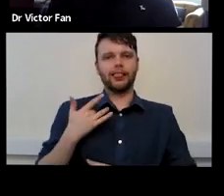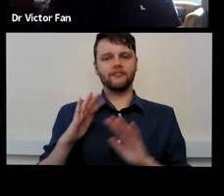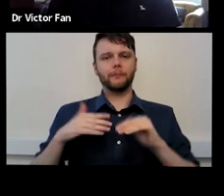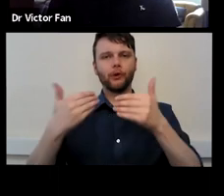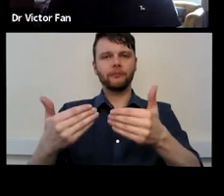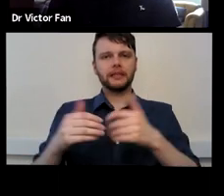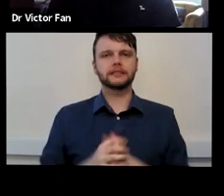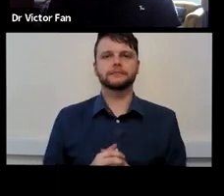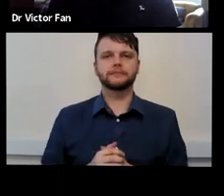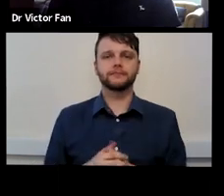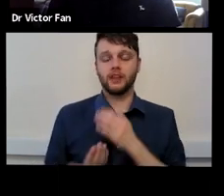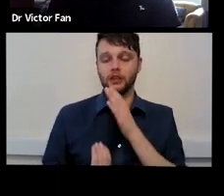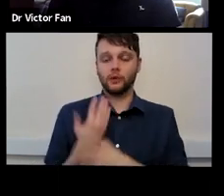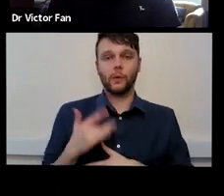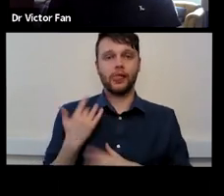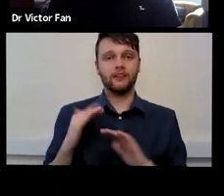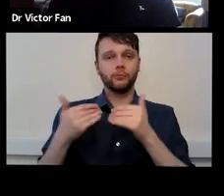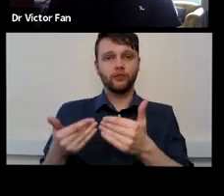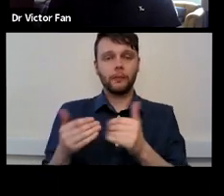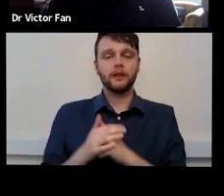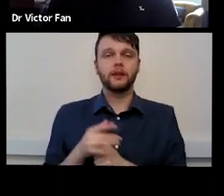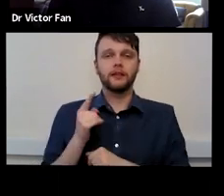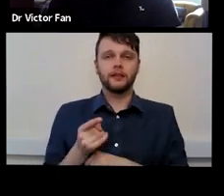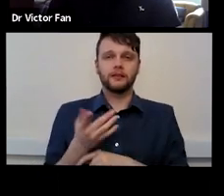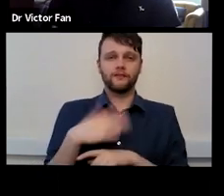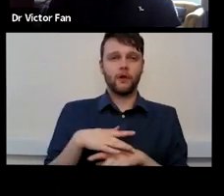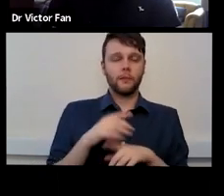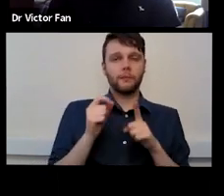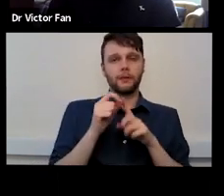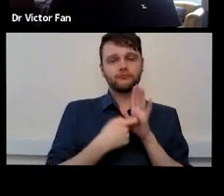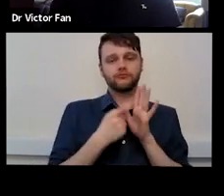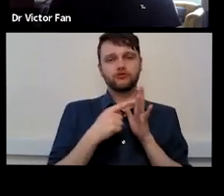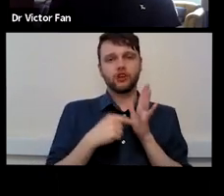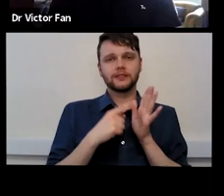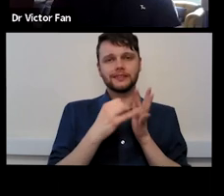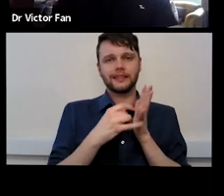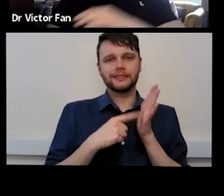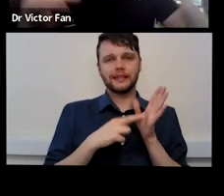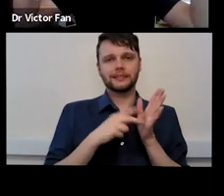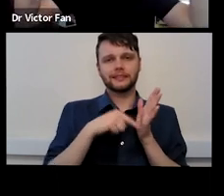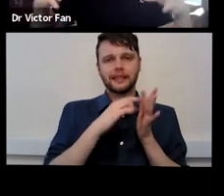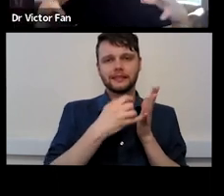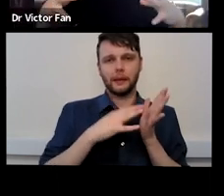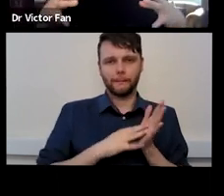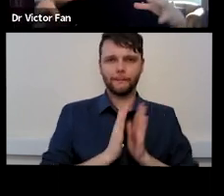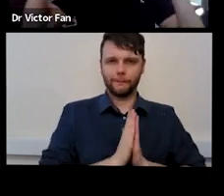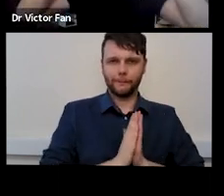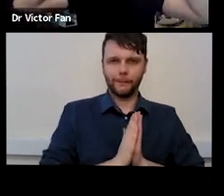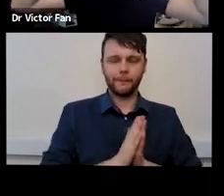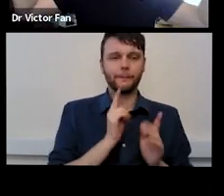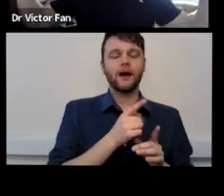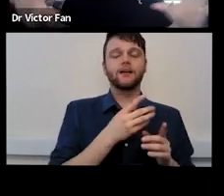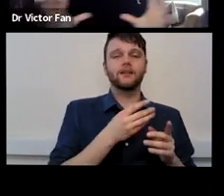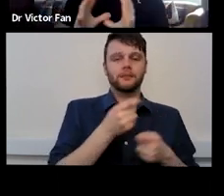the New Life Movement was actually based on Protestantism. But it was packaged in